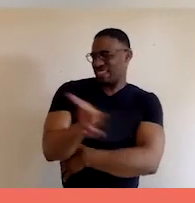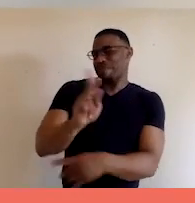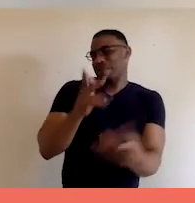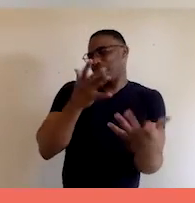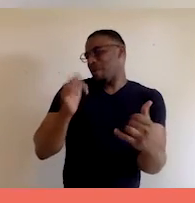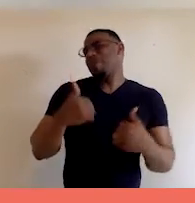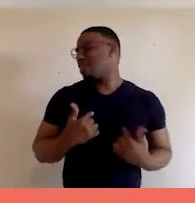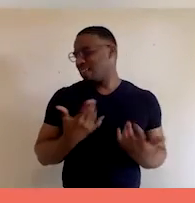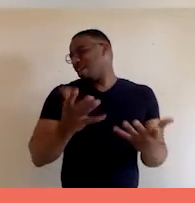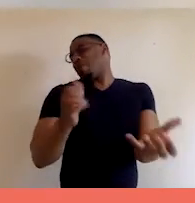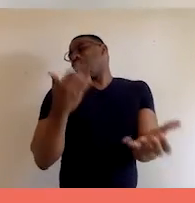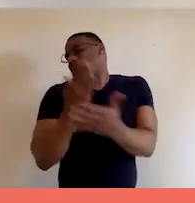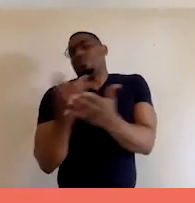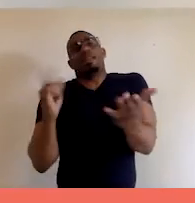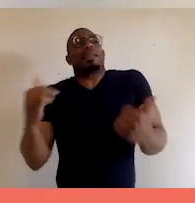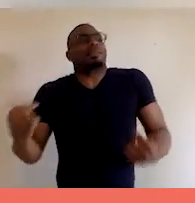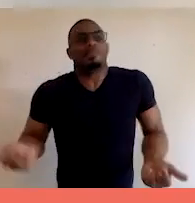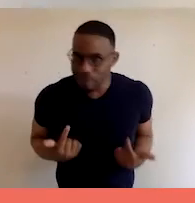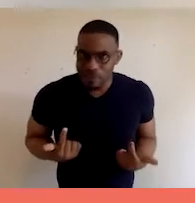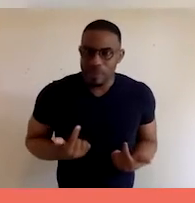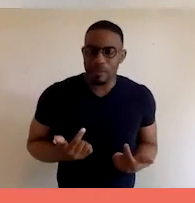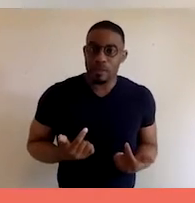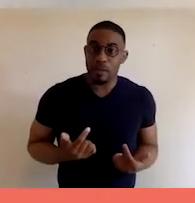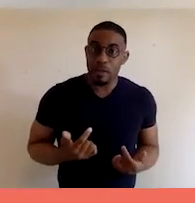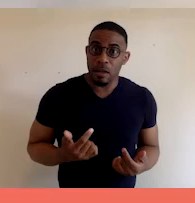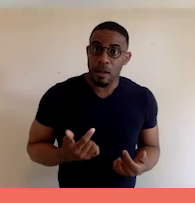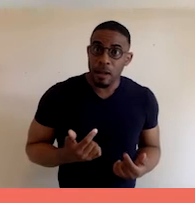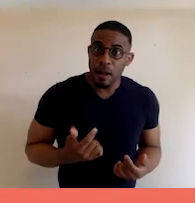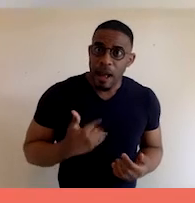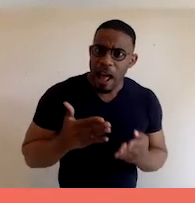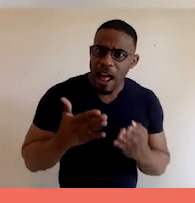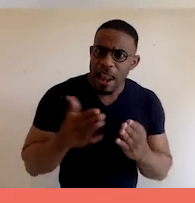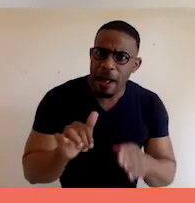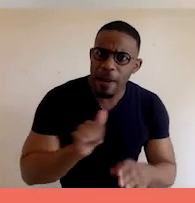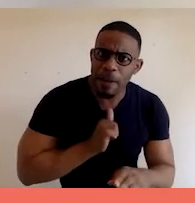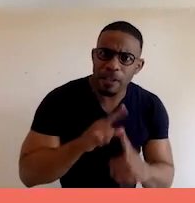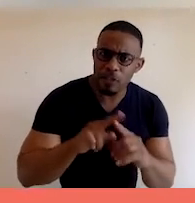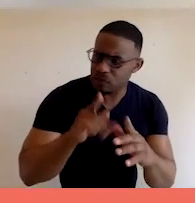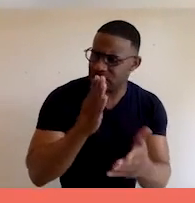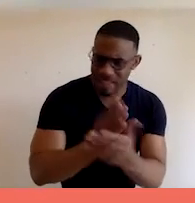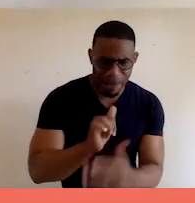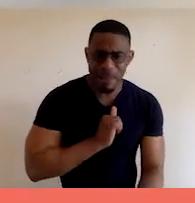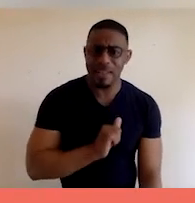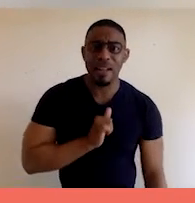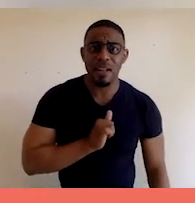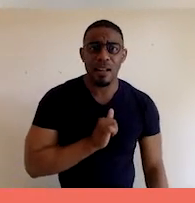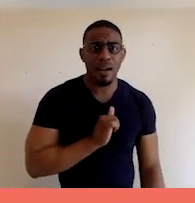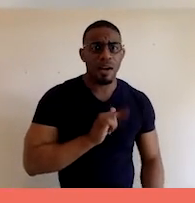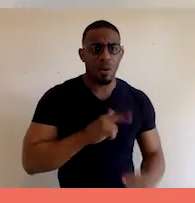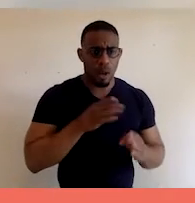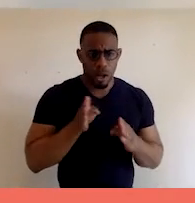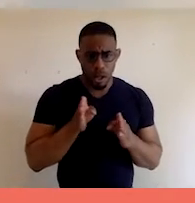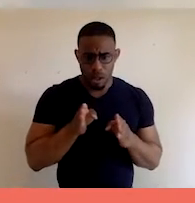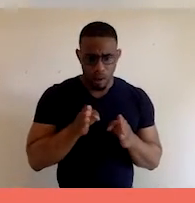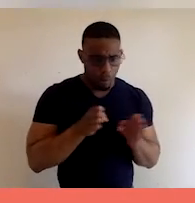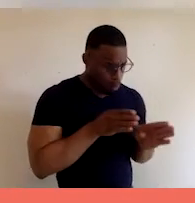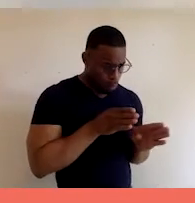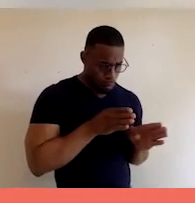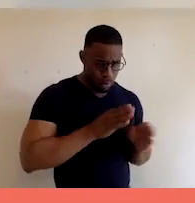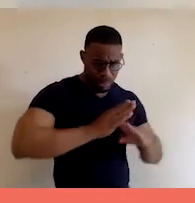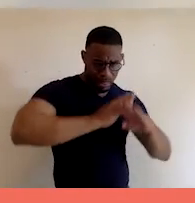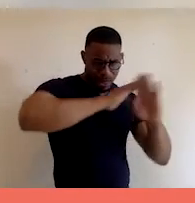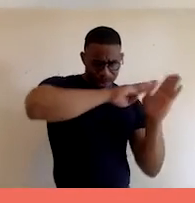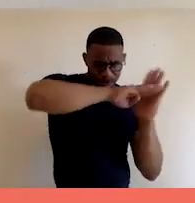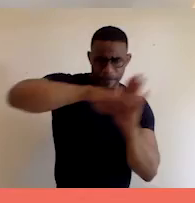don't want me. They don't want someone like me. And I allowed myself to stop myself. Once I moved that